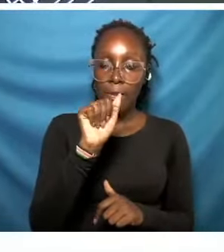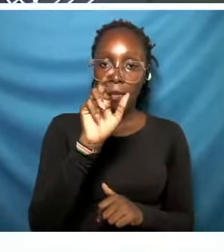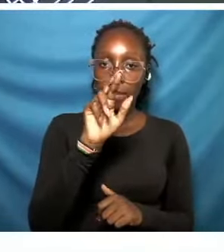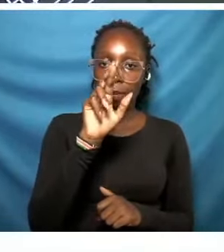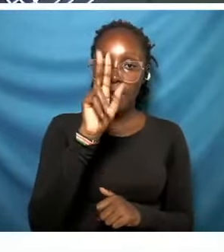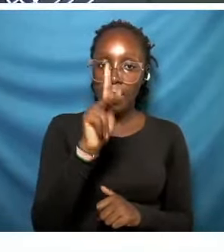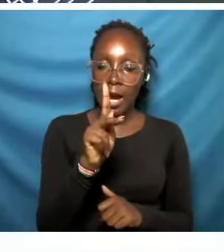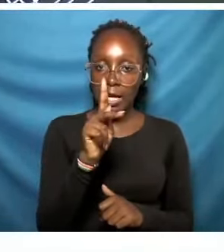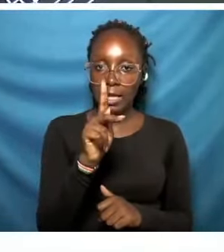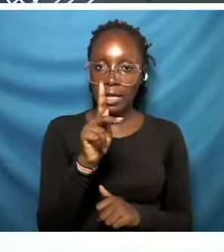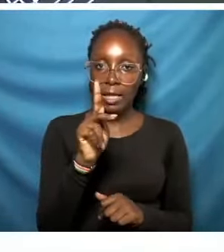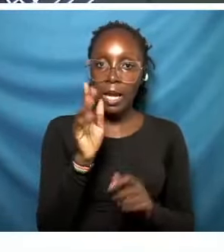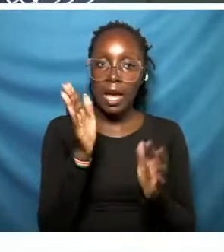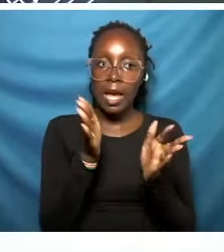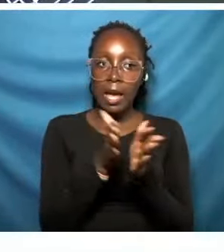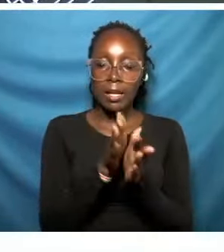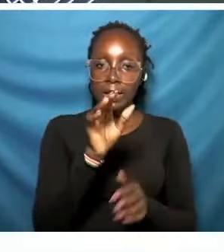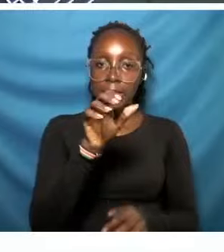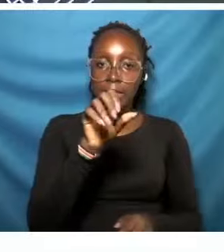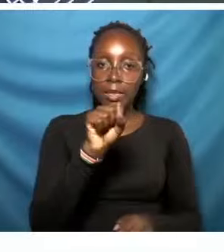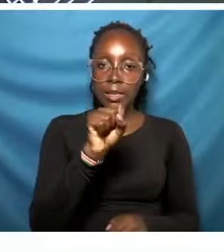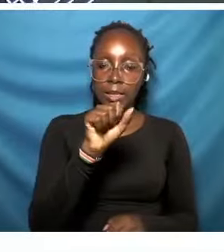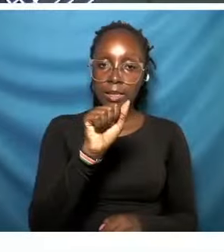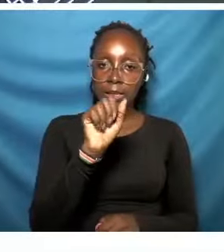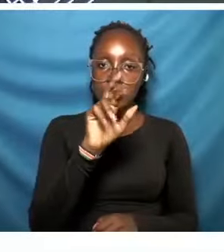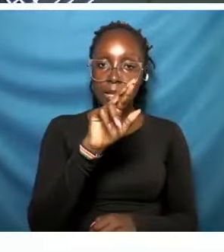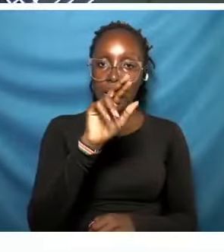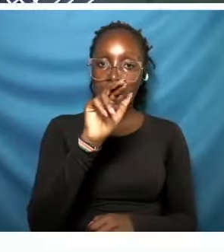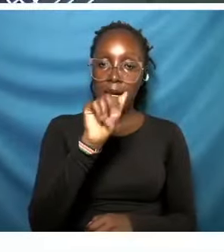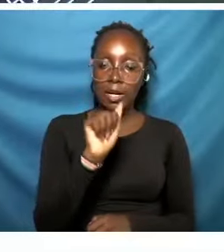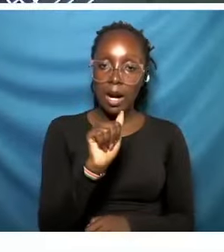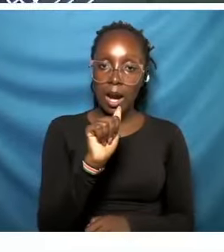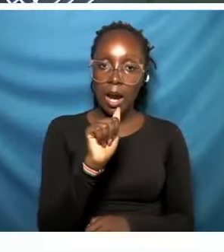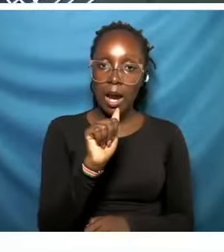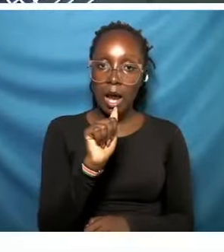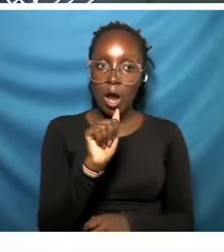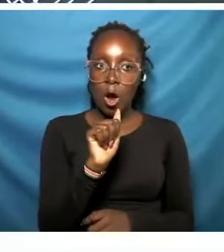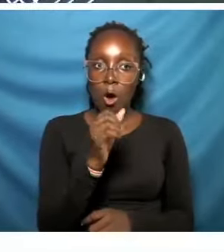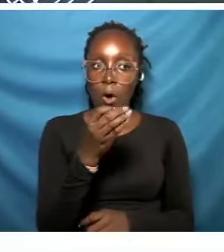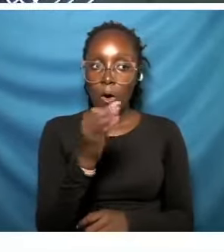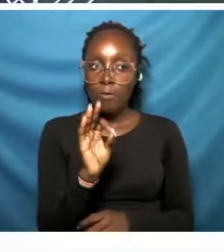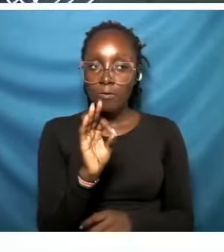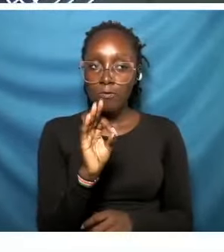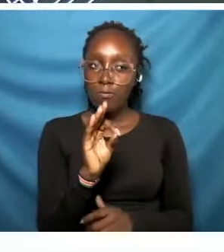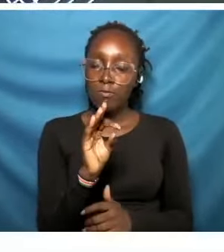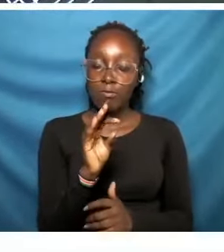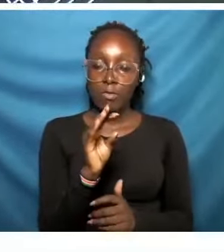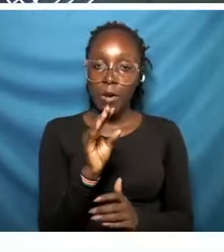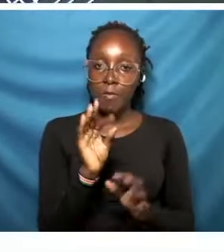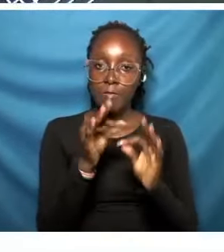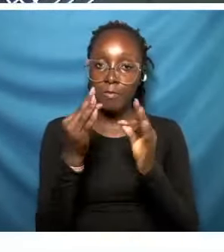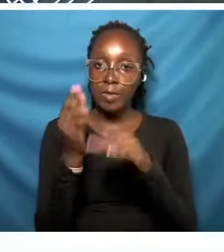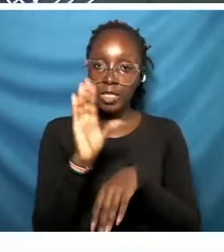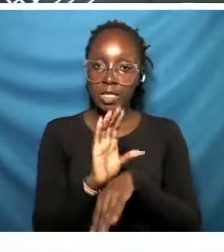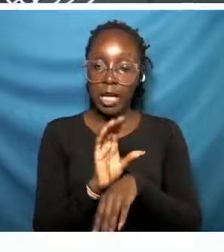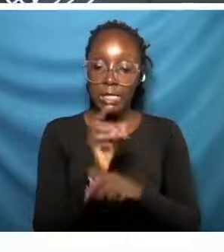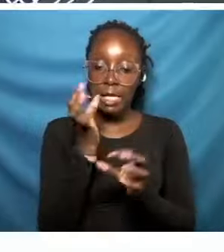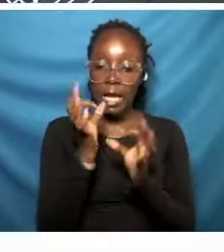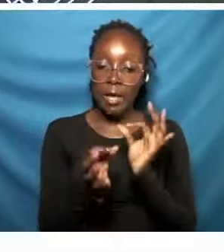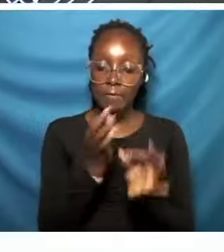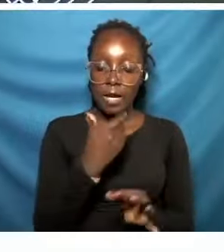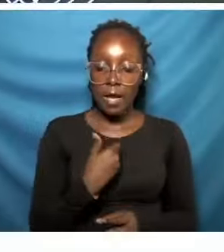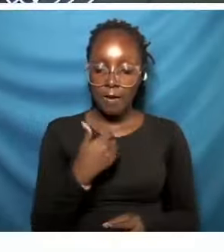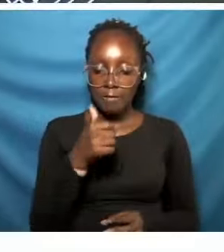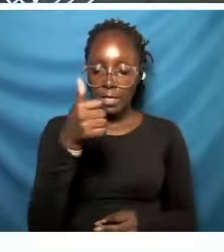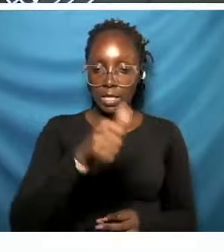Temple, and Sarah Dolin Omondi of Destiny Family Church. If there is anyone